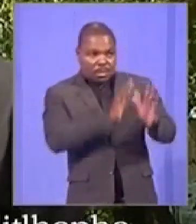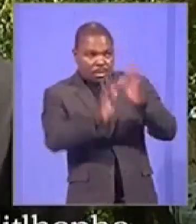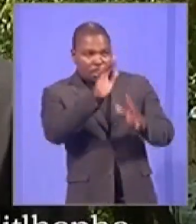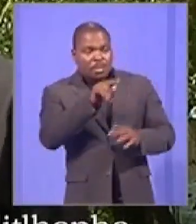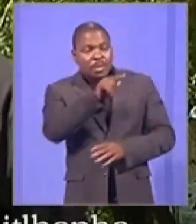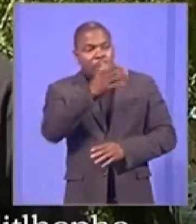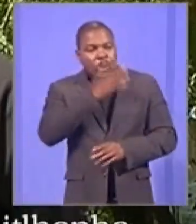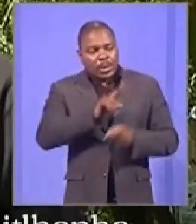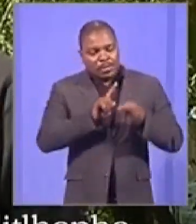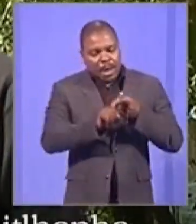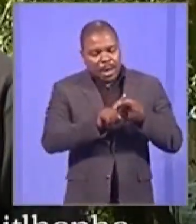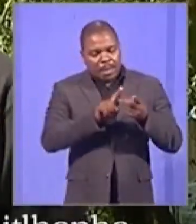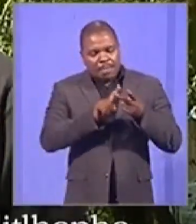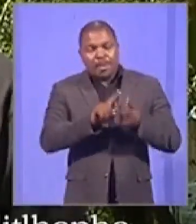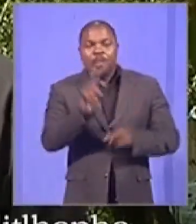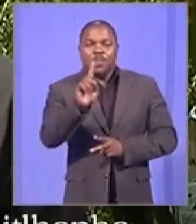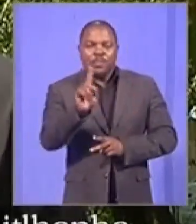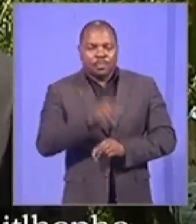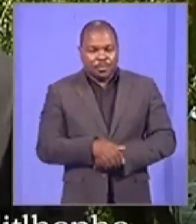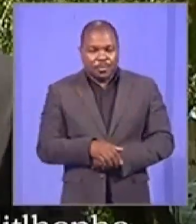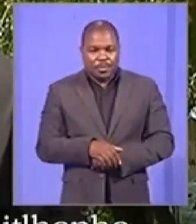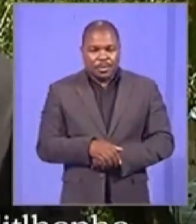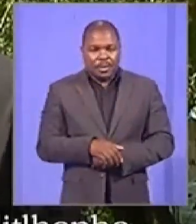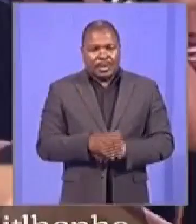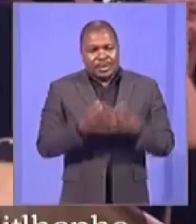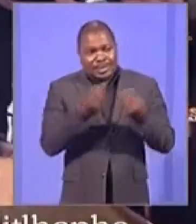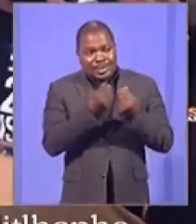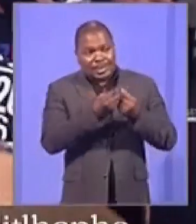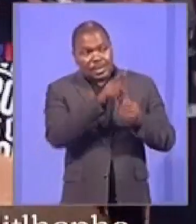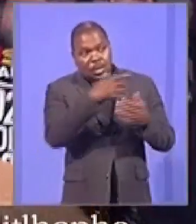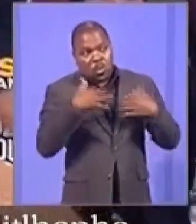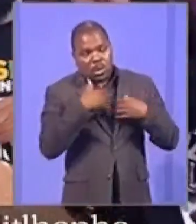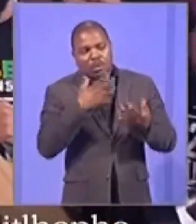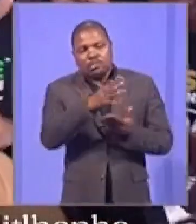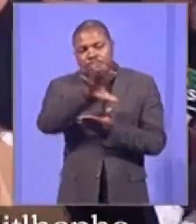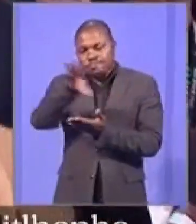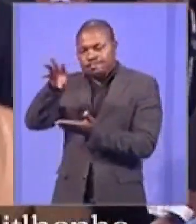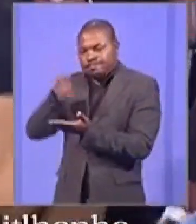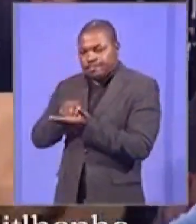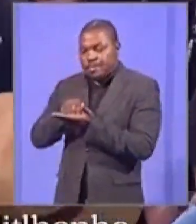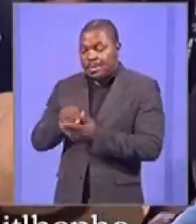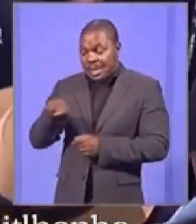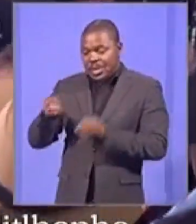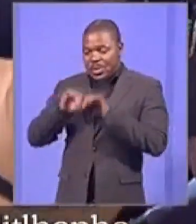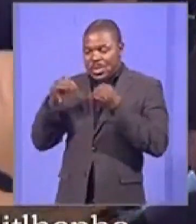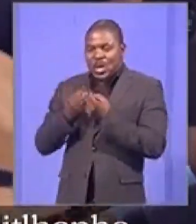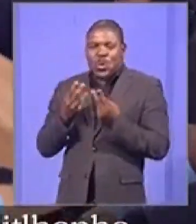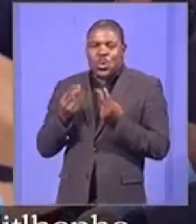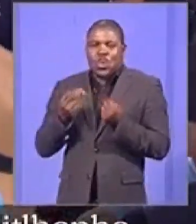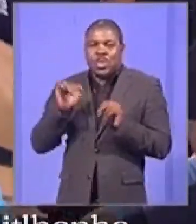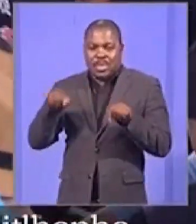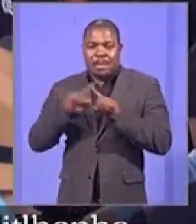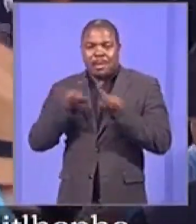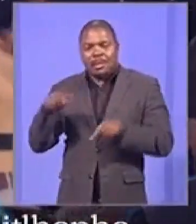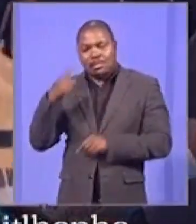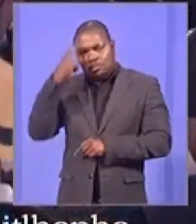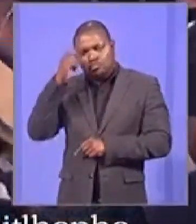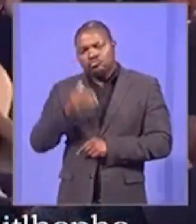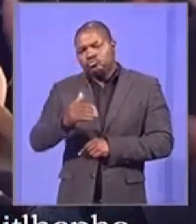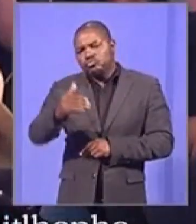that they want to live in, things that worries them. Le fa lekoko le le lesha le tile moko gore le tla bona manno